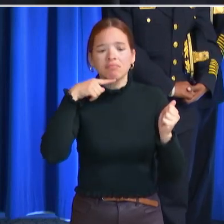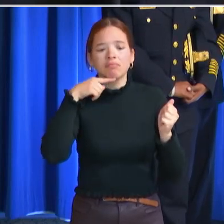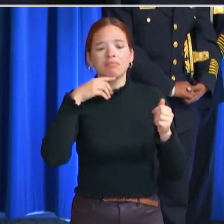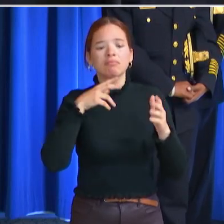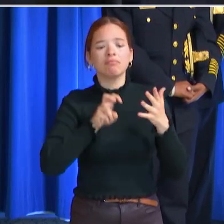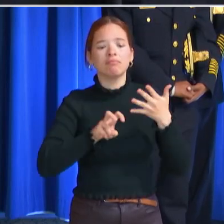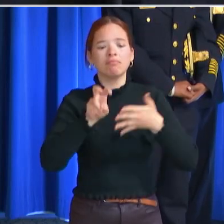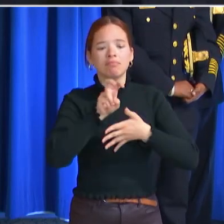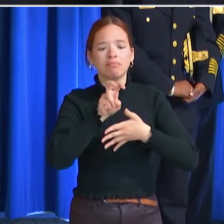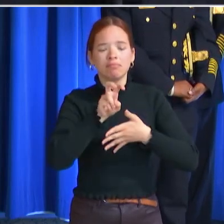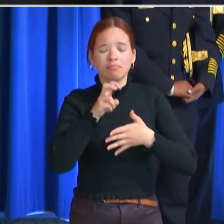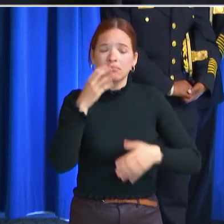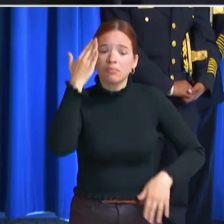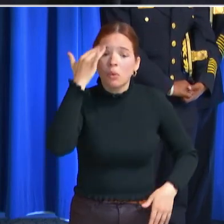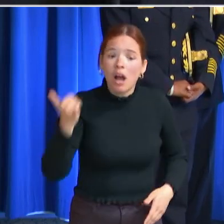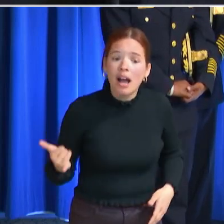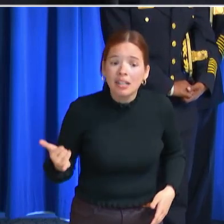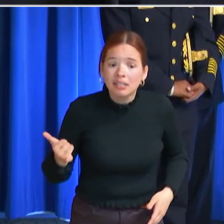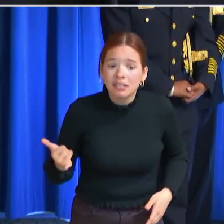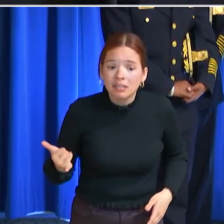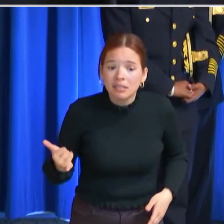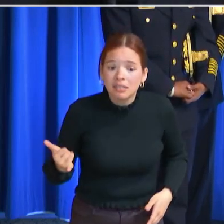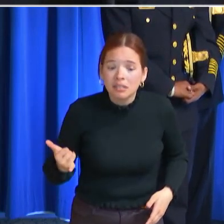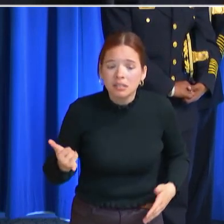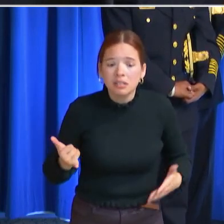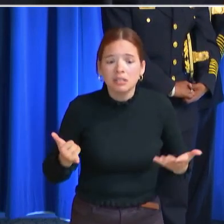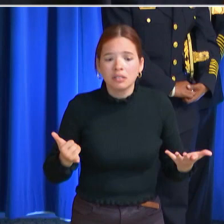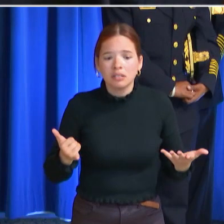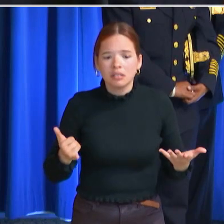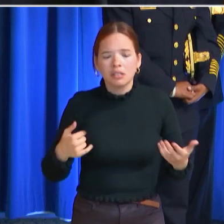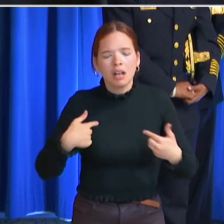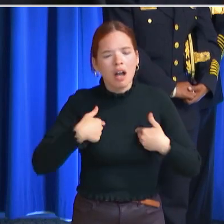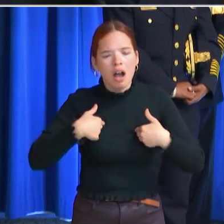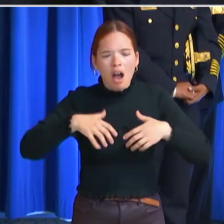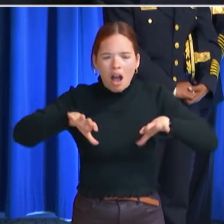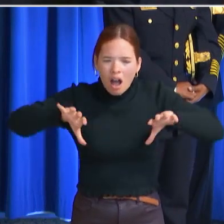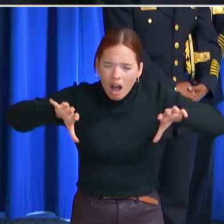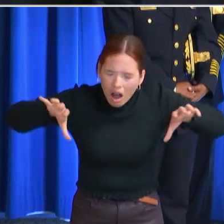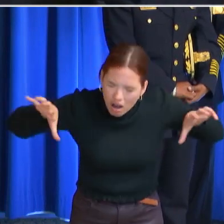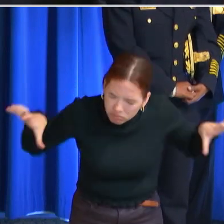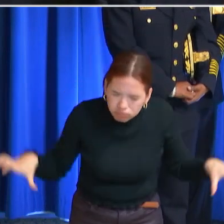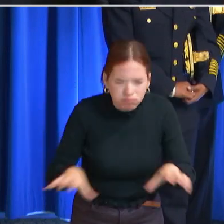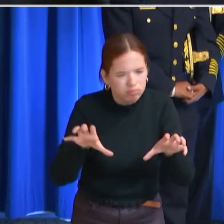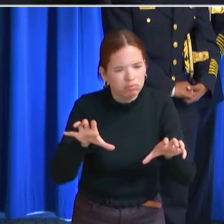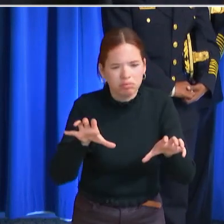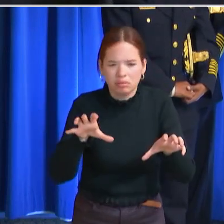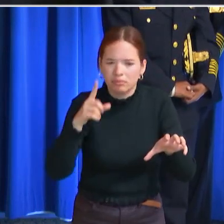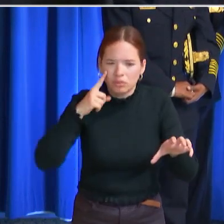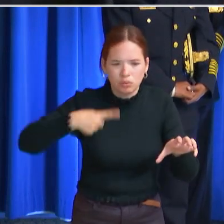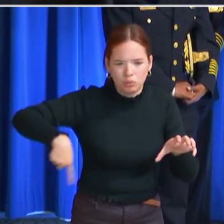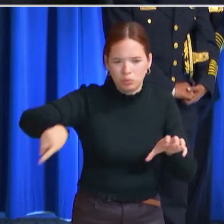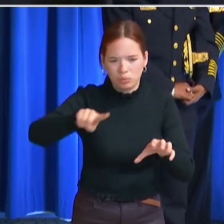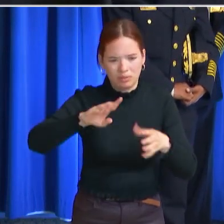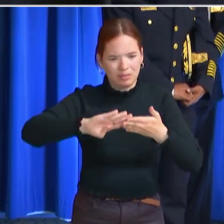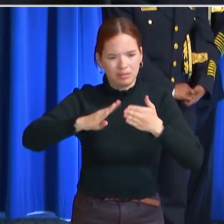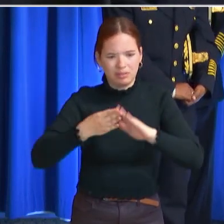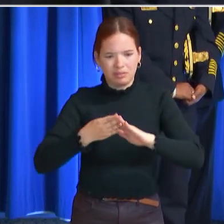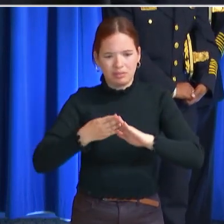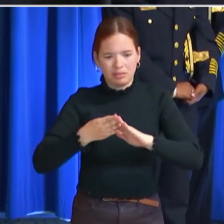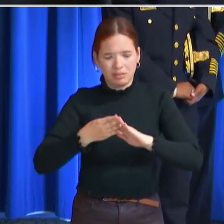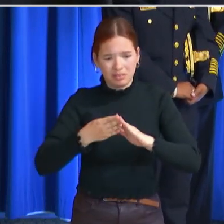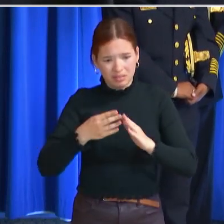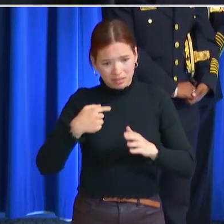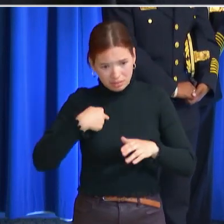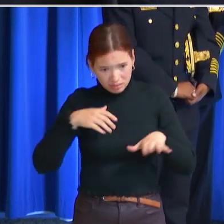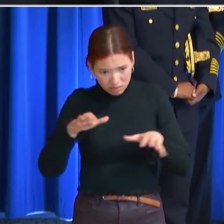why? You know why? Because I did everything that I possibly could for my city. Did I get it right every